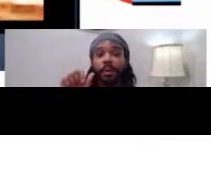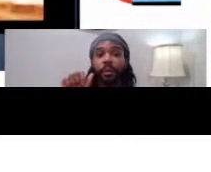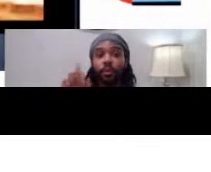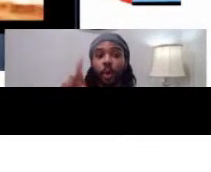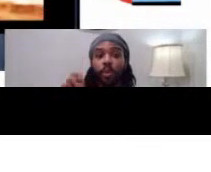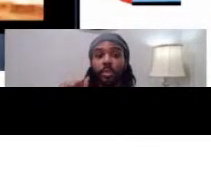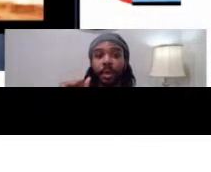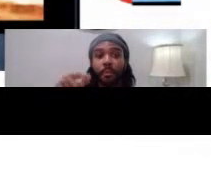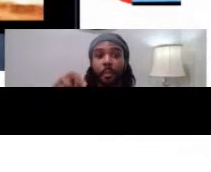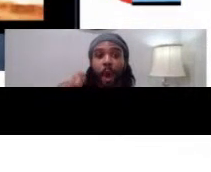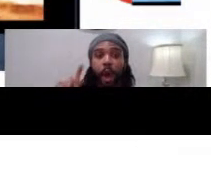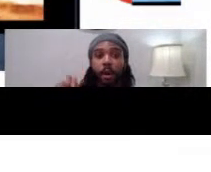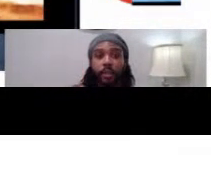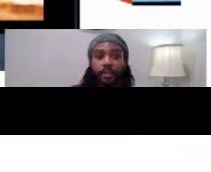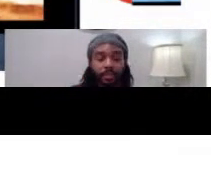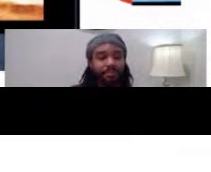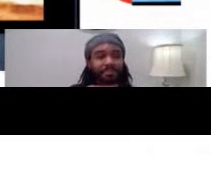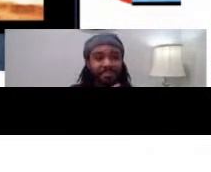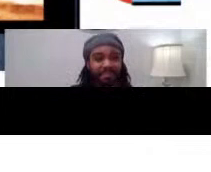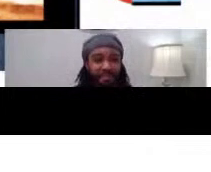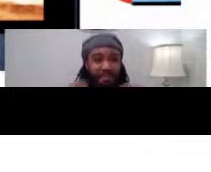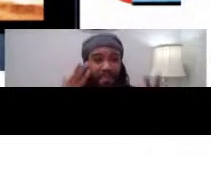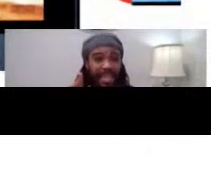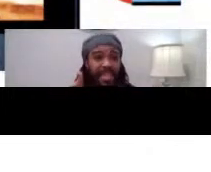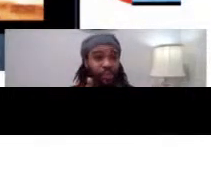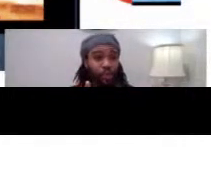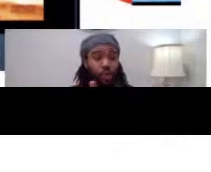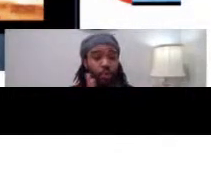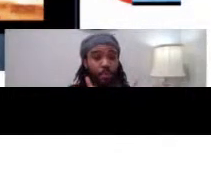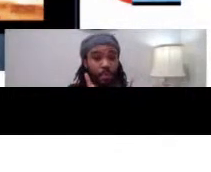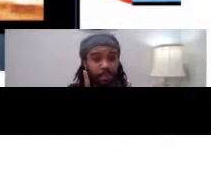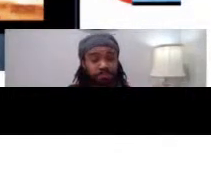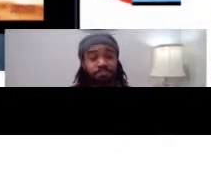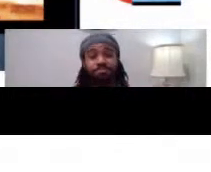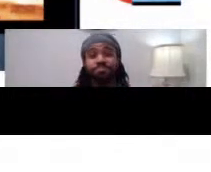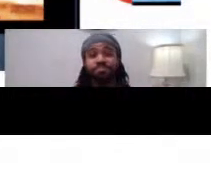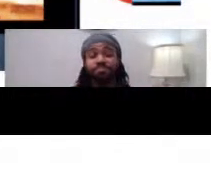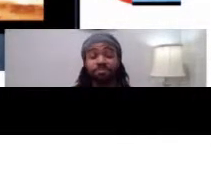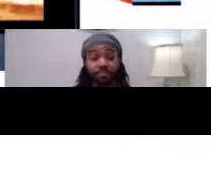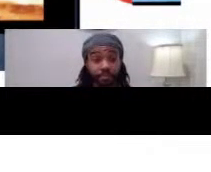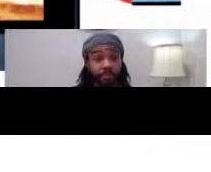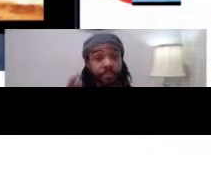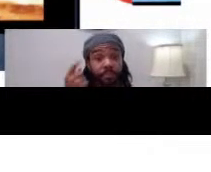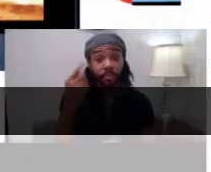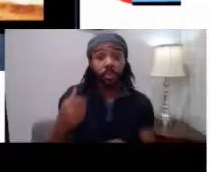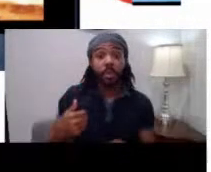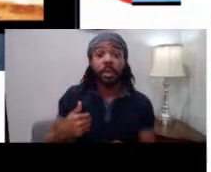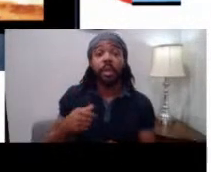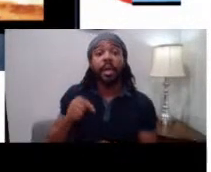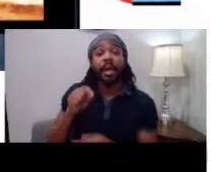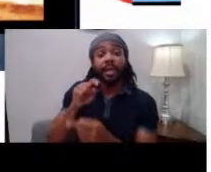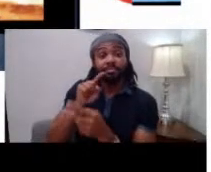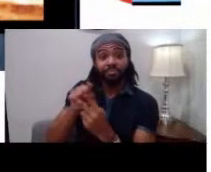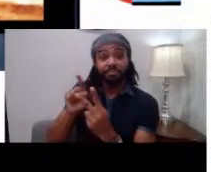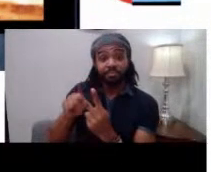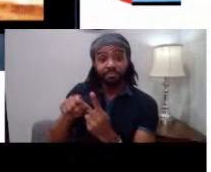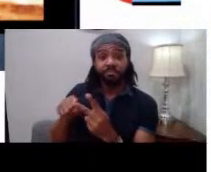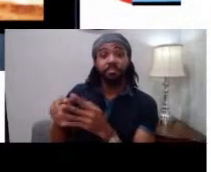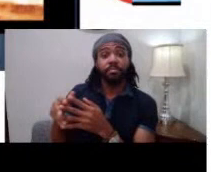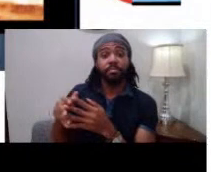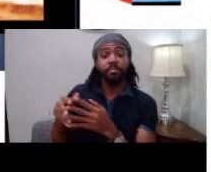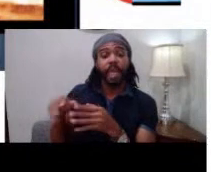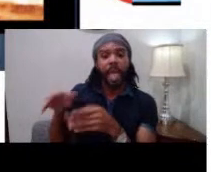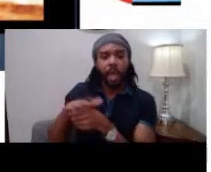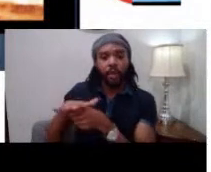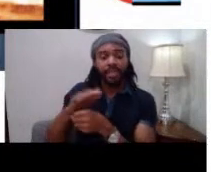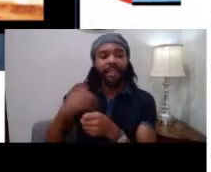The descent into fascism in Nazi Germany included numerous book burnings. The line between the Republican Party today